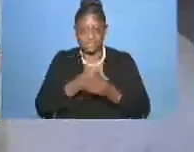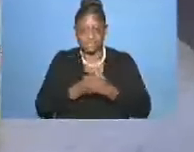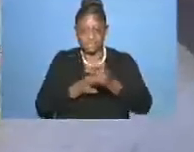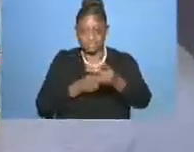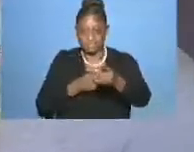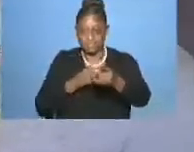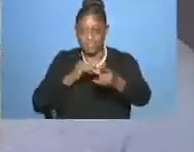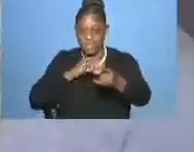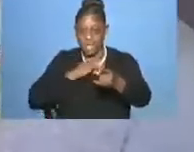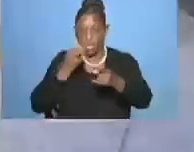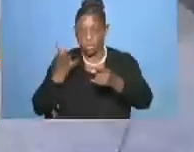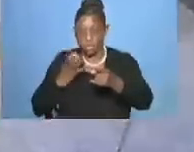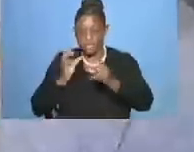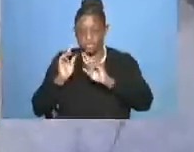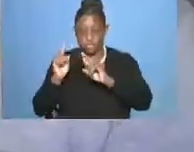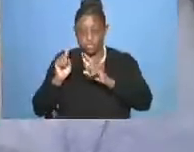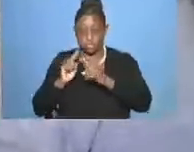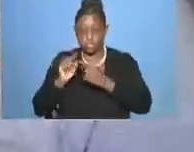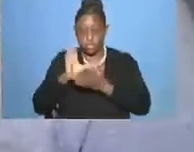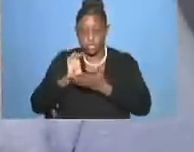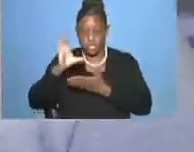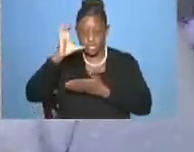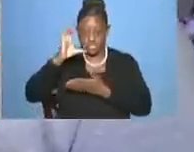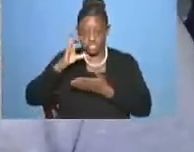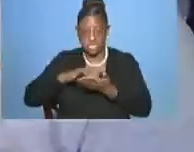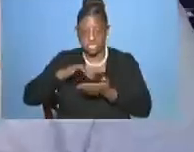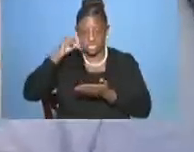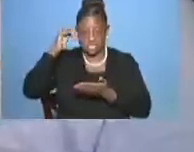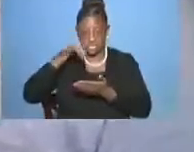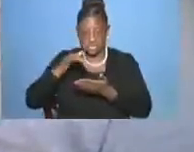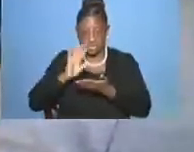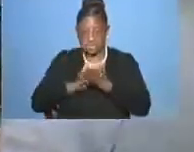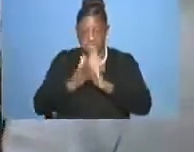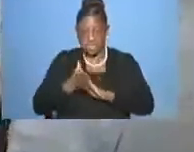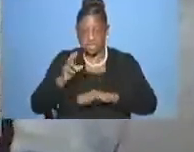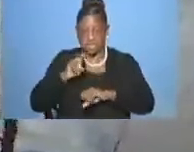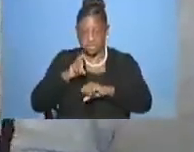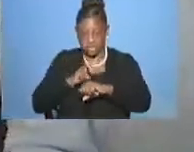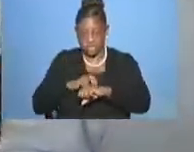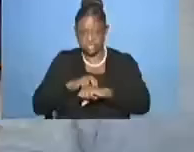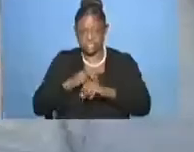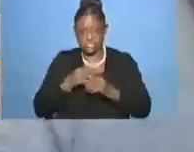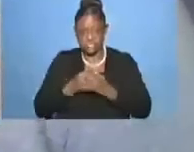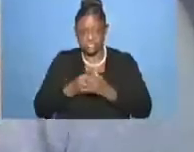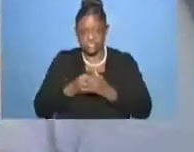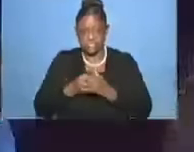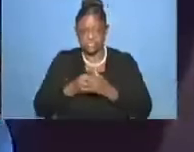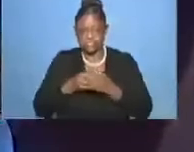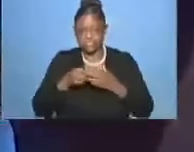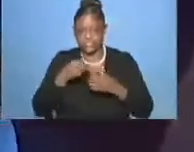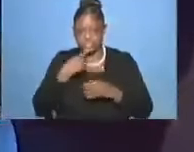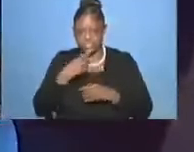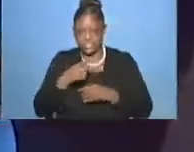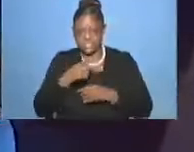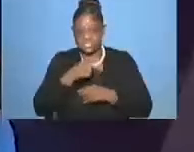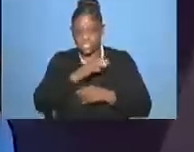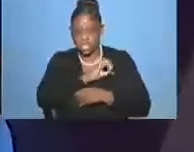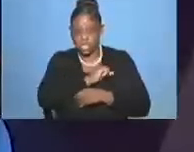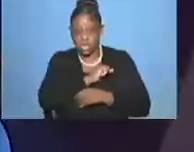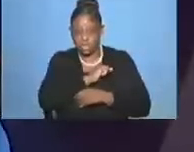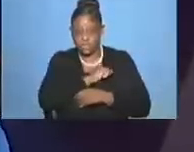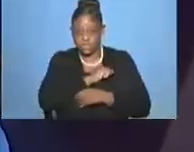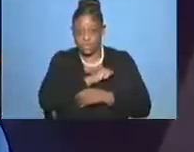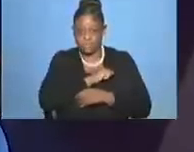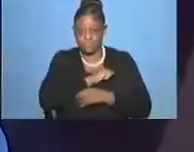would like to go off to college to study to become a nurse. For high school senior Leonte Aubrey, over the years, that dream